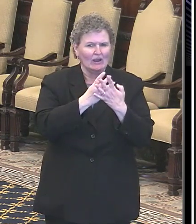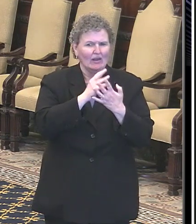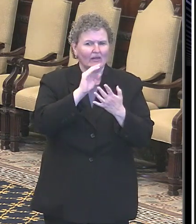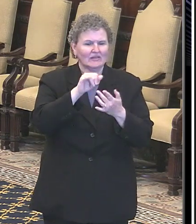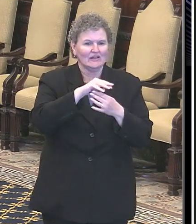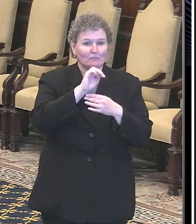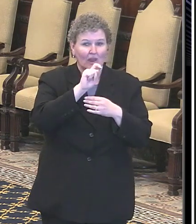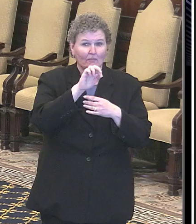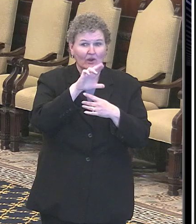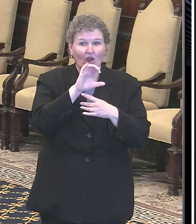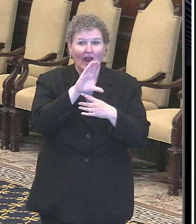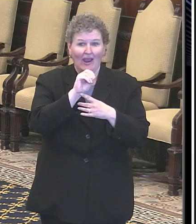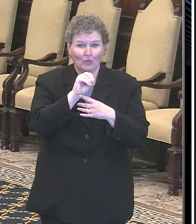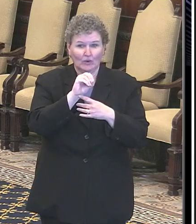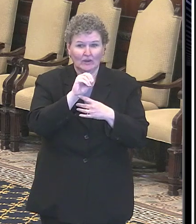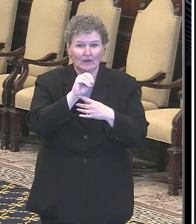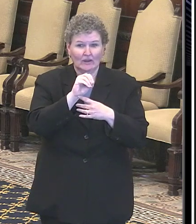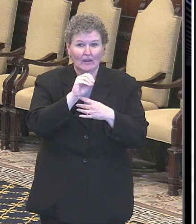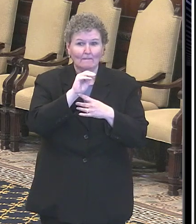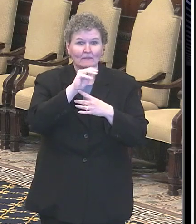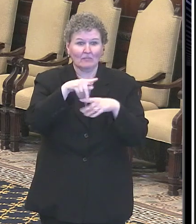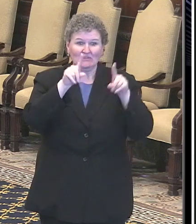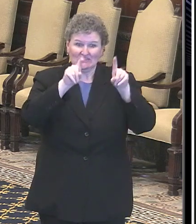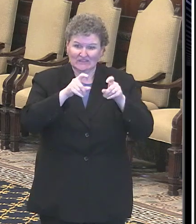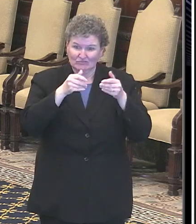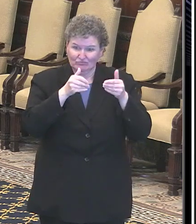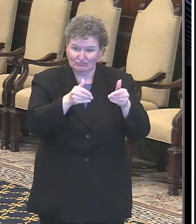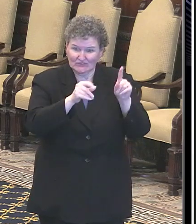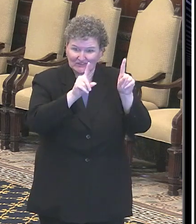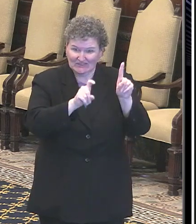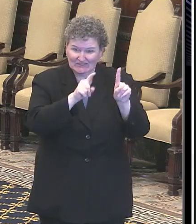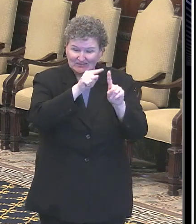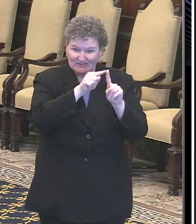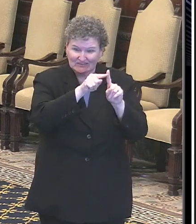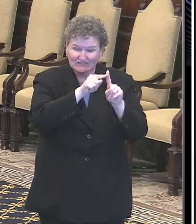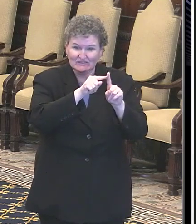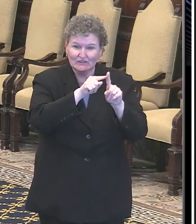mass testing in their jail. I'm wondering if the city has